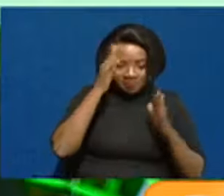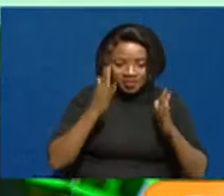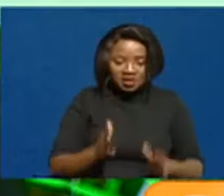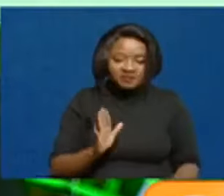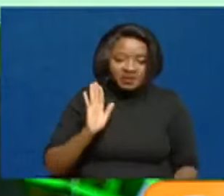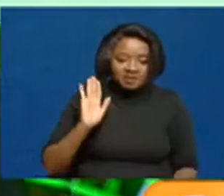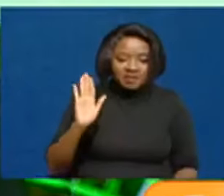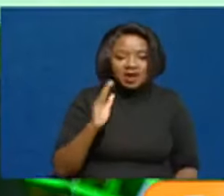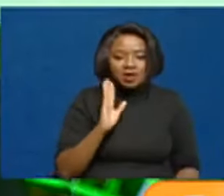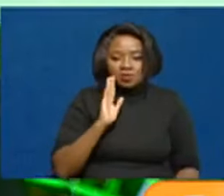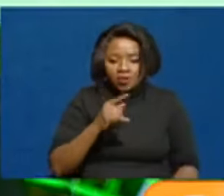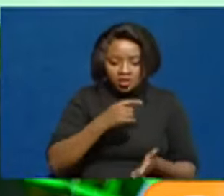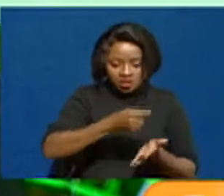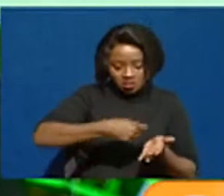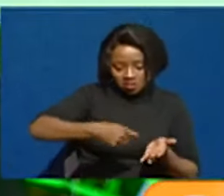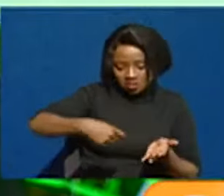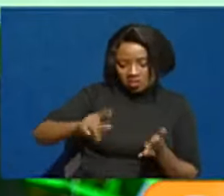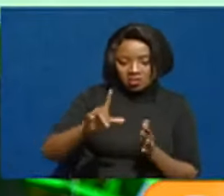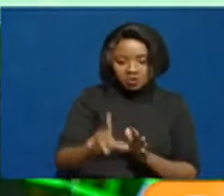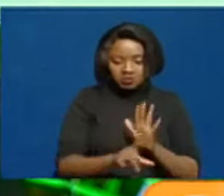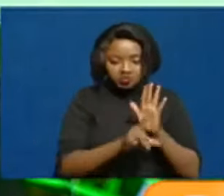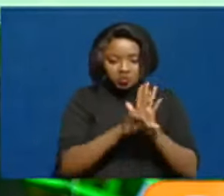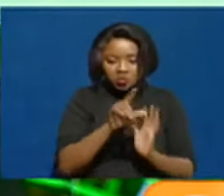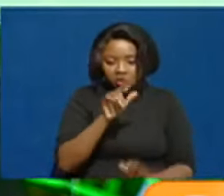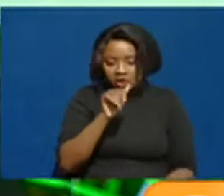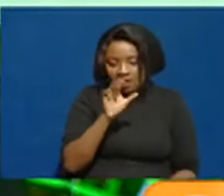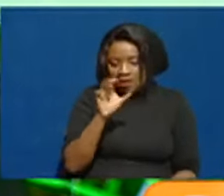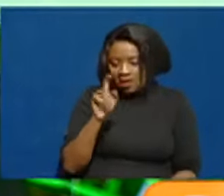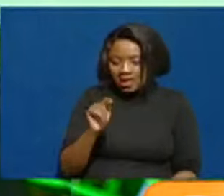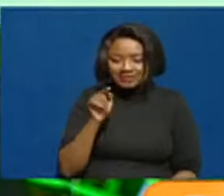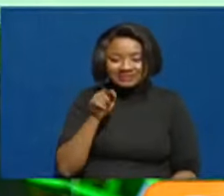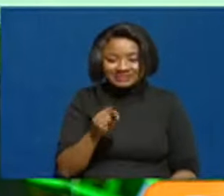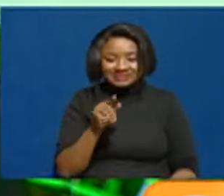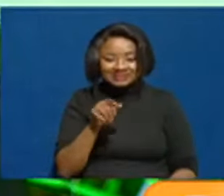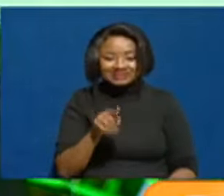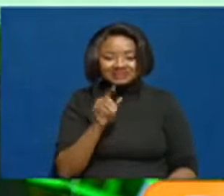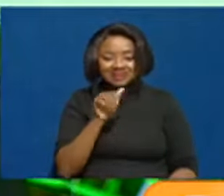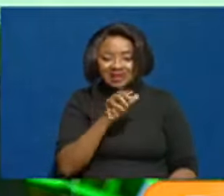is going to sign into law the act that creates the